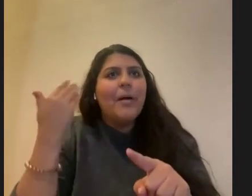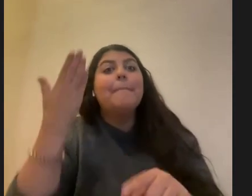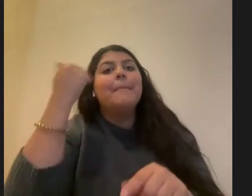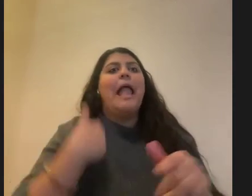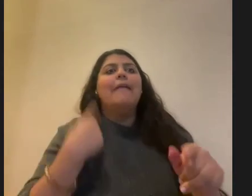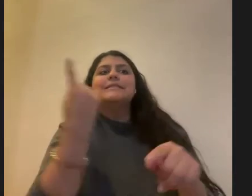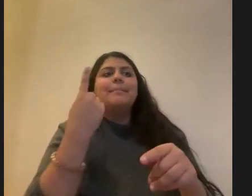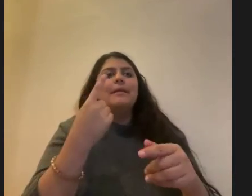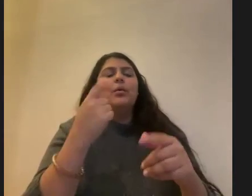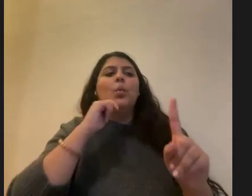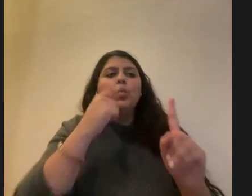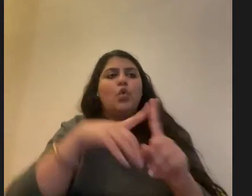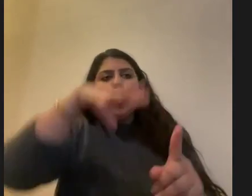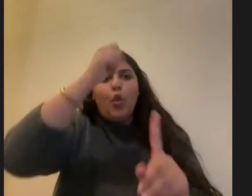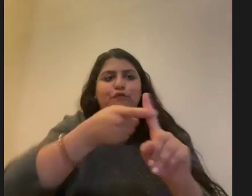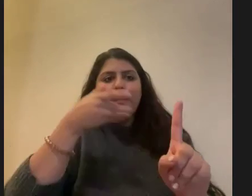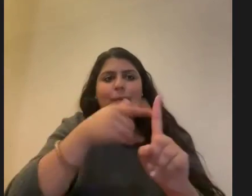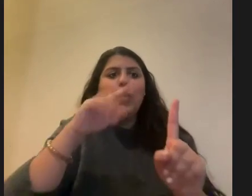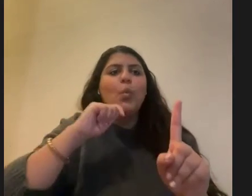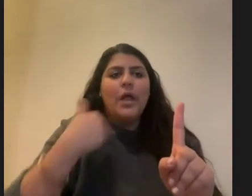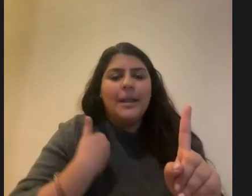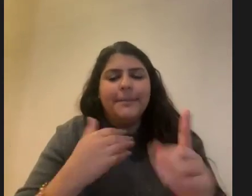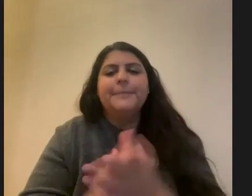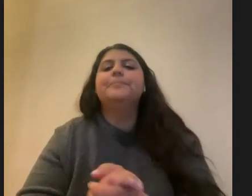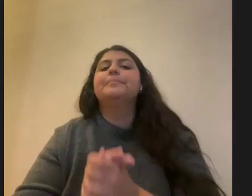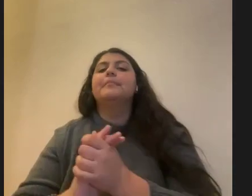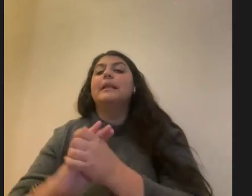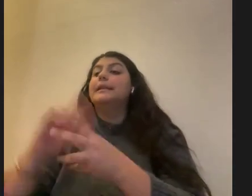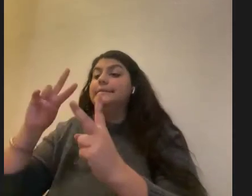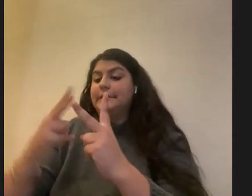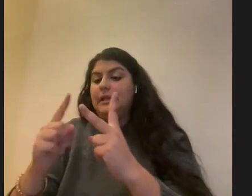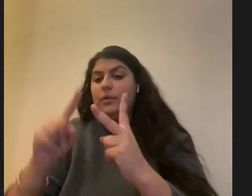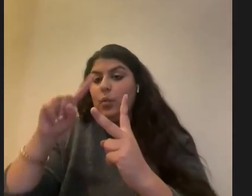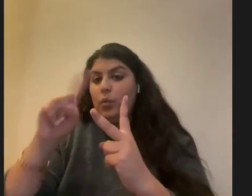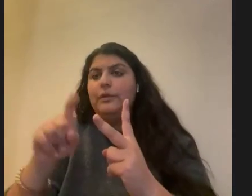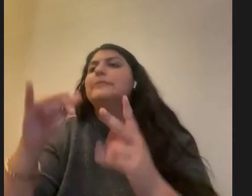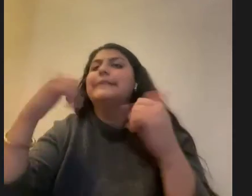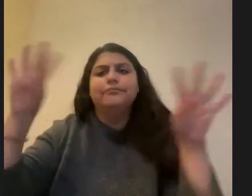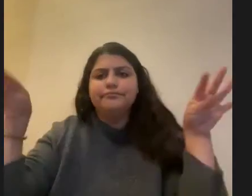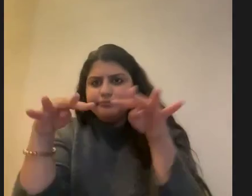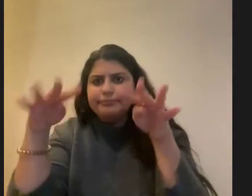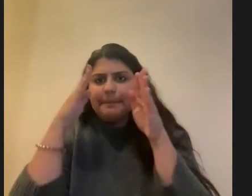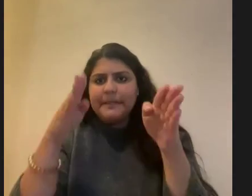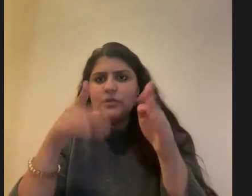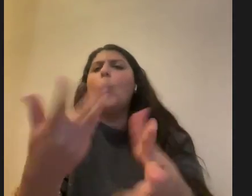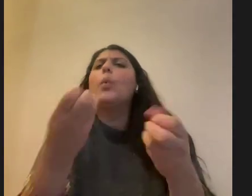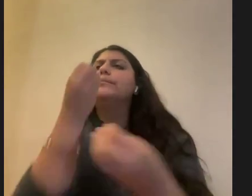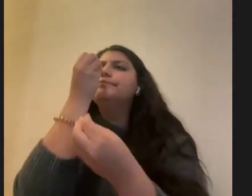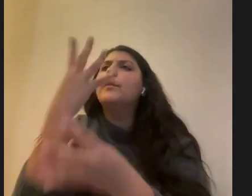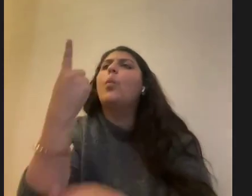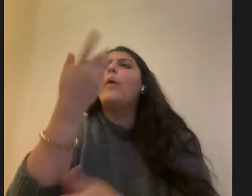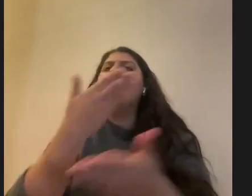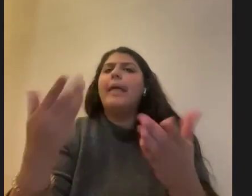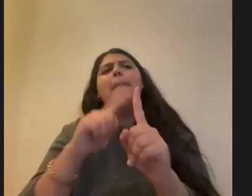learn from. Awesome. And the second question is, you still have everybody's attention in the whole world. Yes. You can tell them one thing about